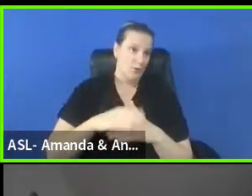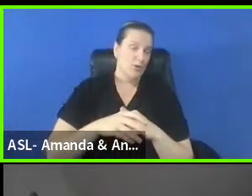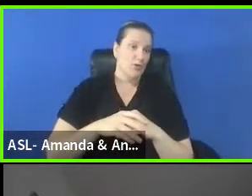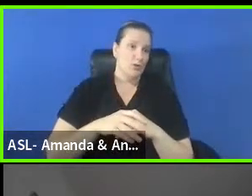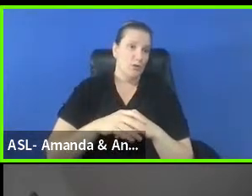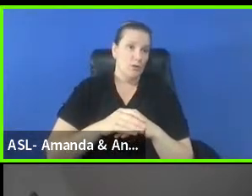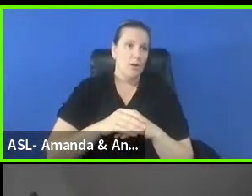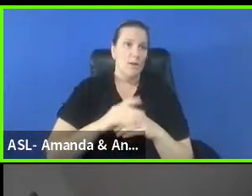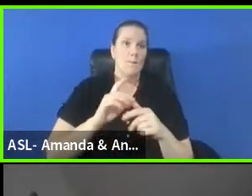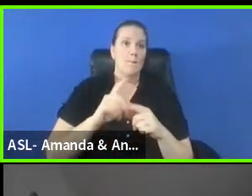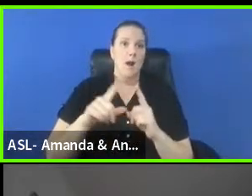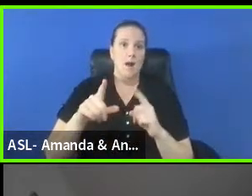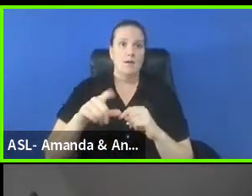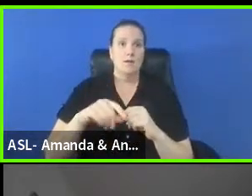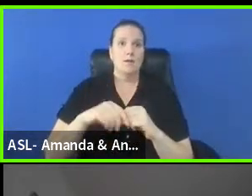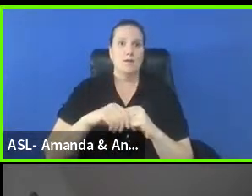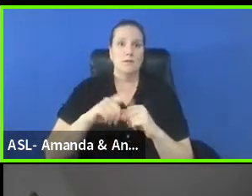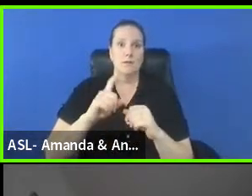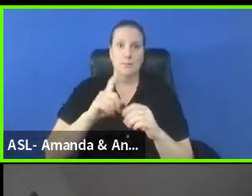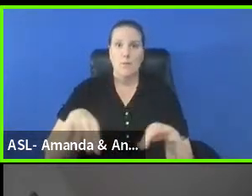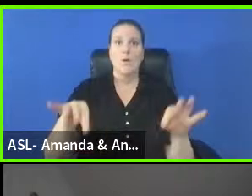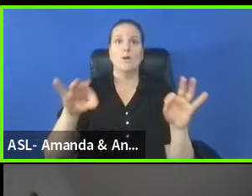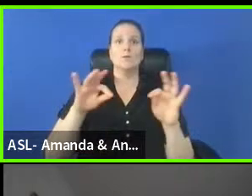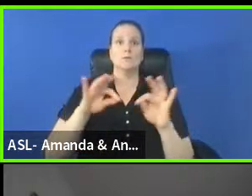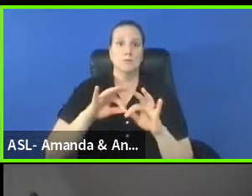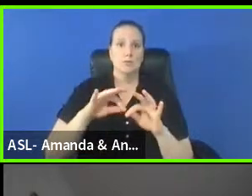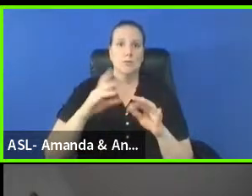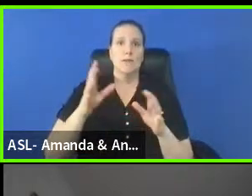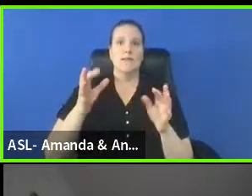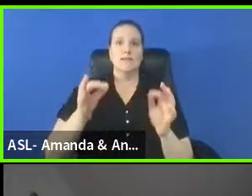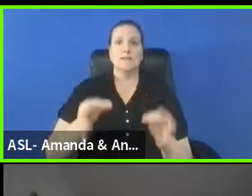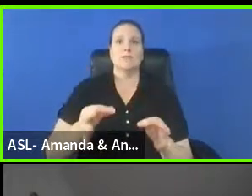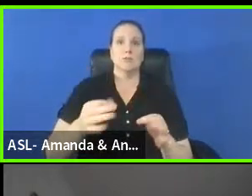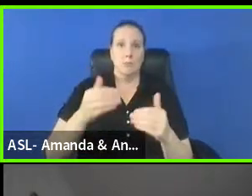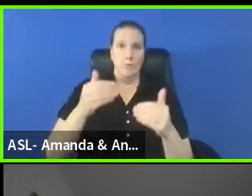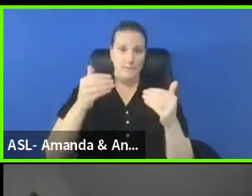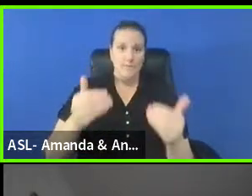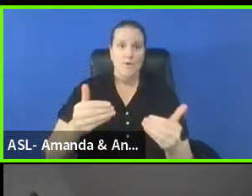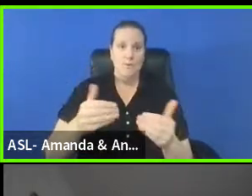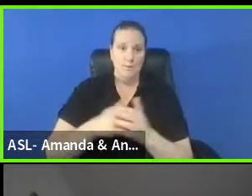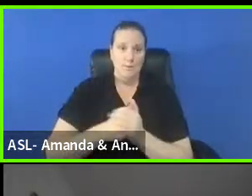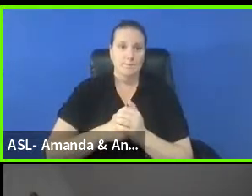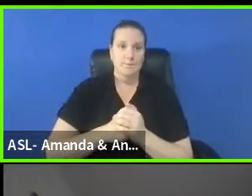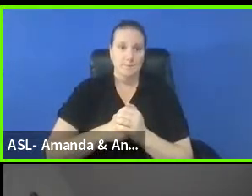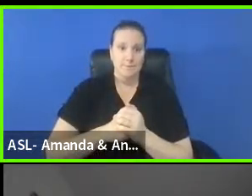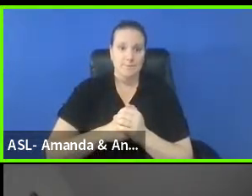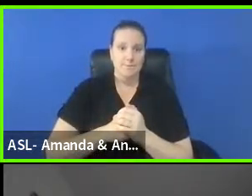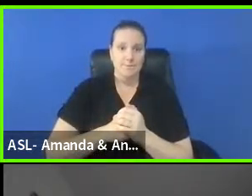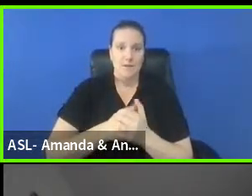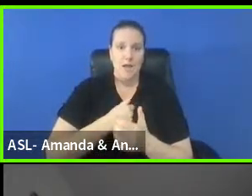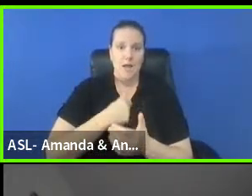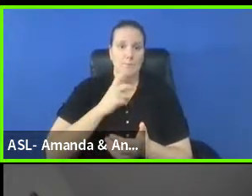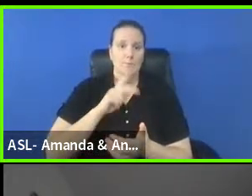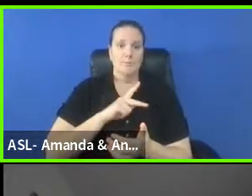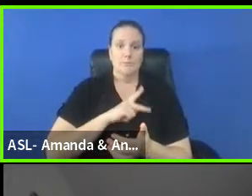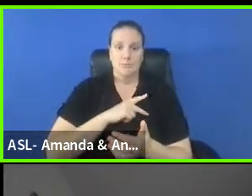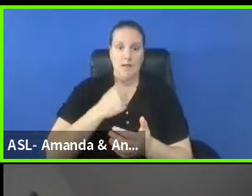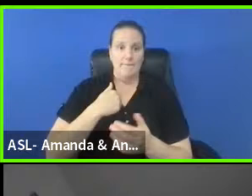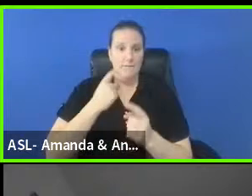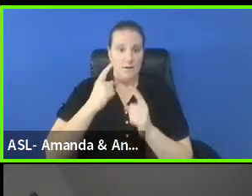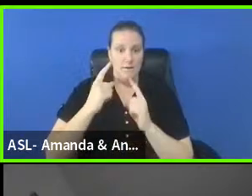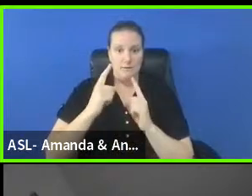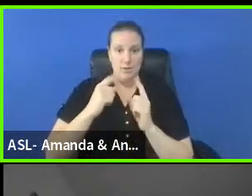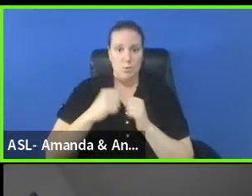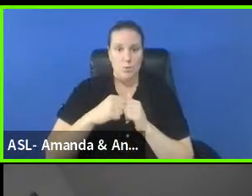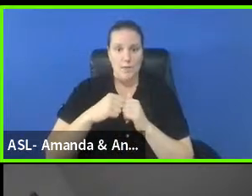who are important to the decisions moving forward. So I have personally had conversations